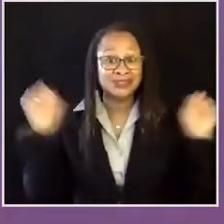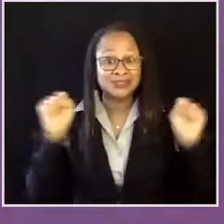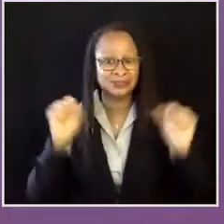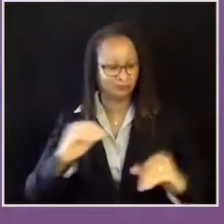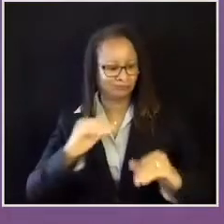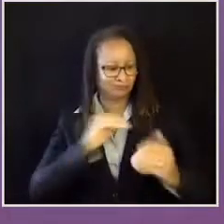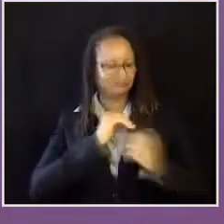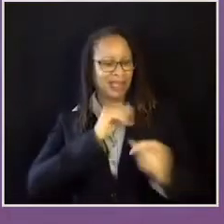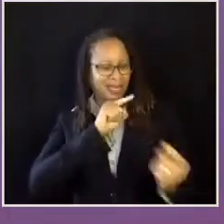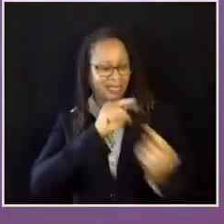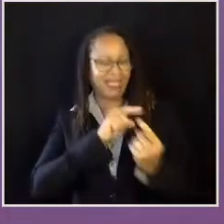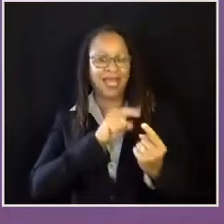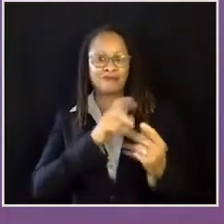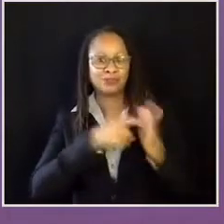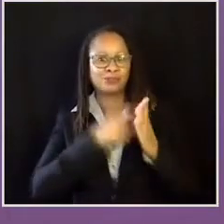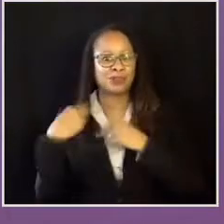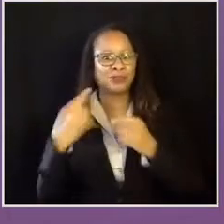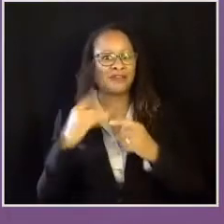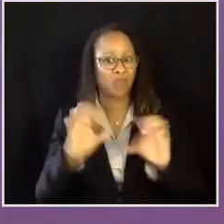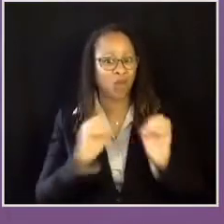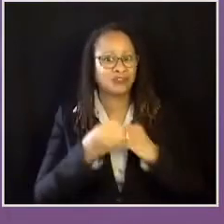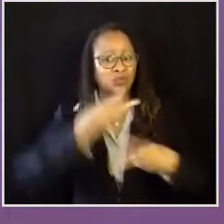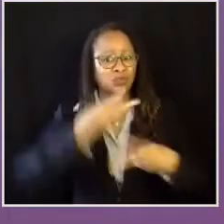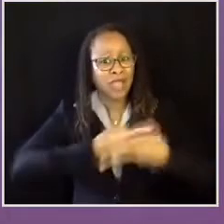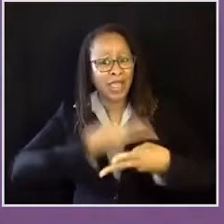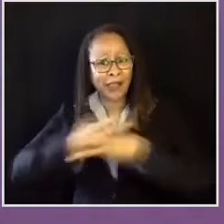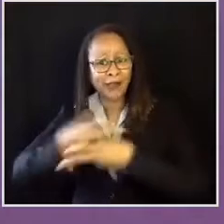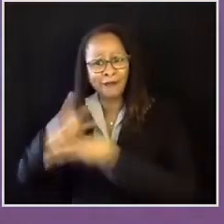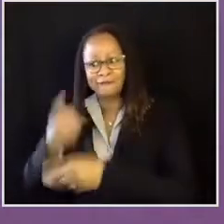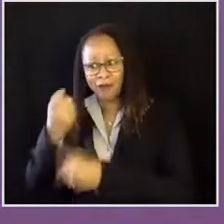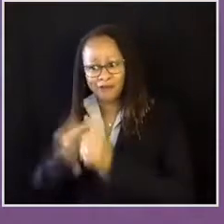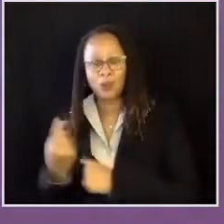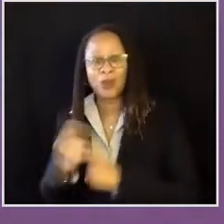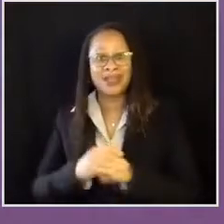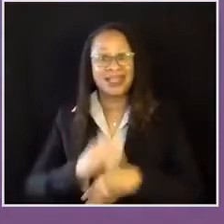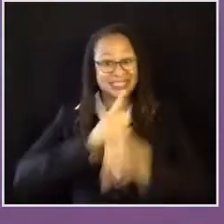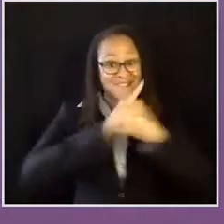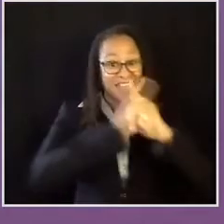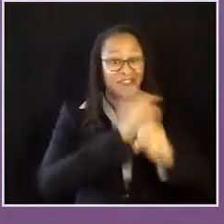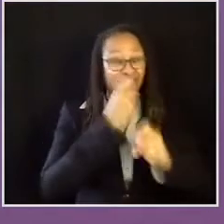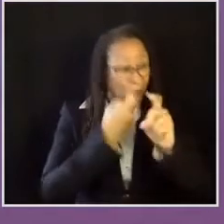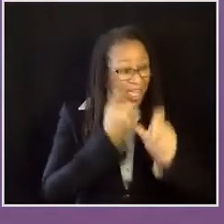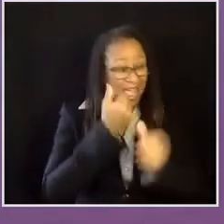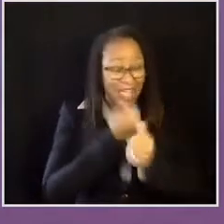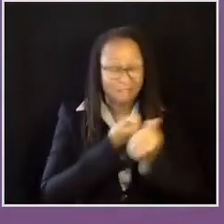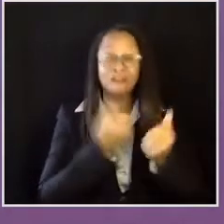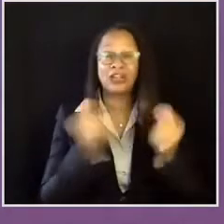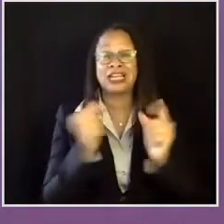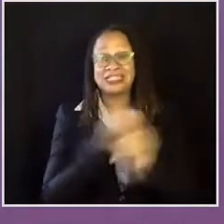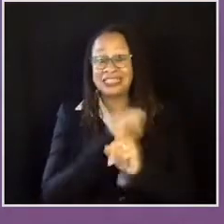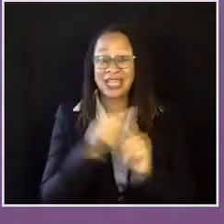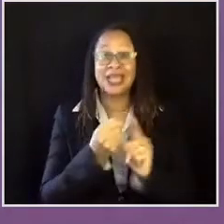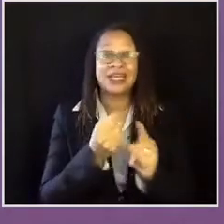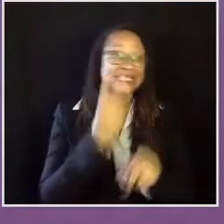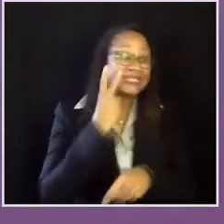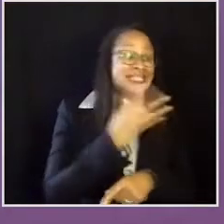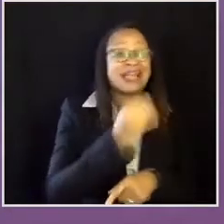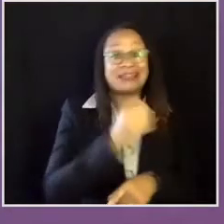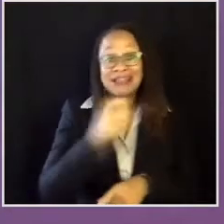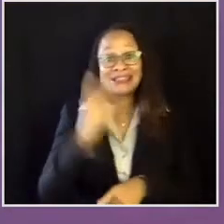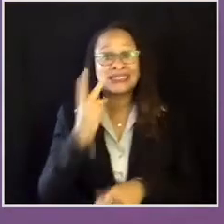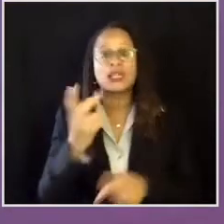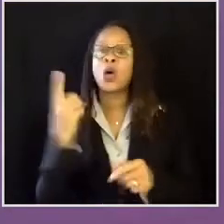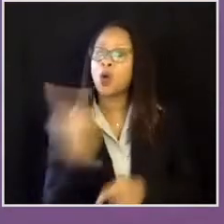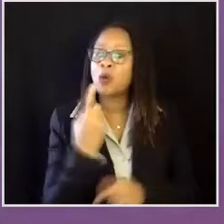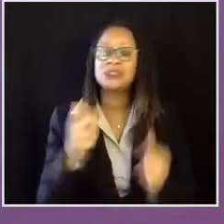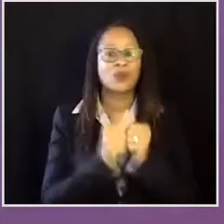for everyone, to defend us from every attack, seen and unseen, always and without exception.